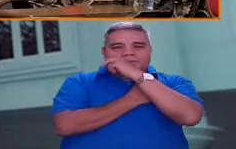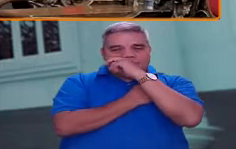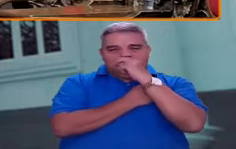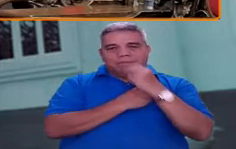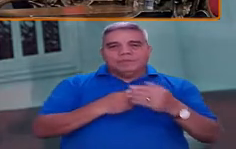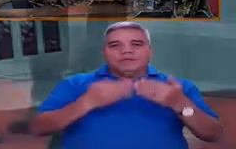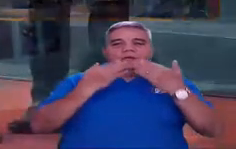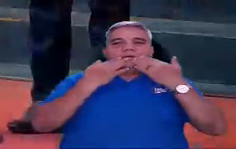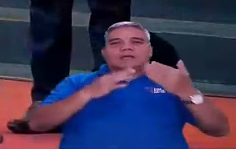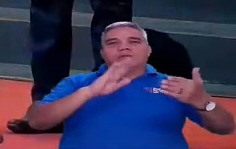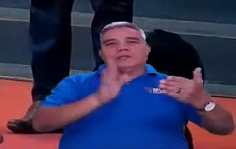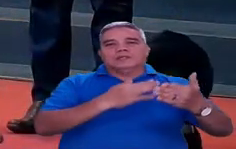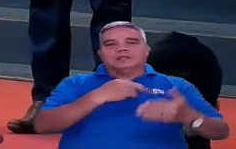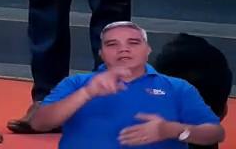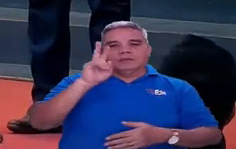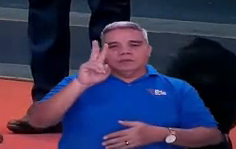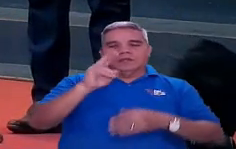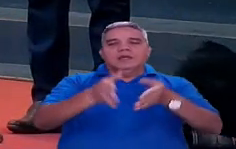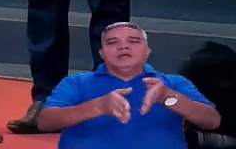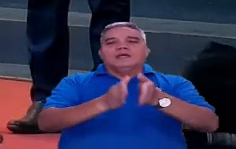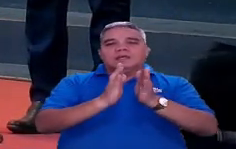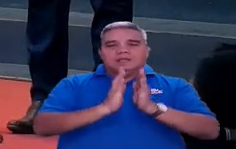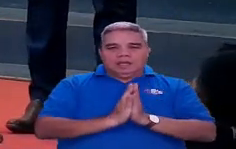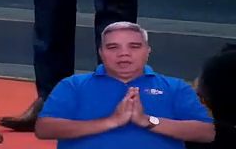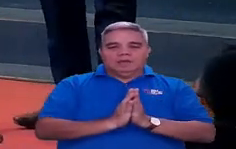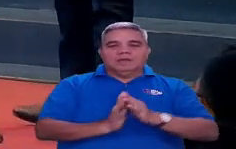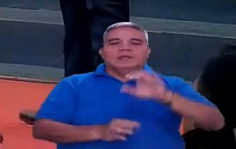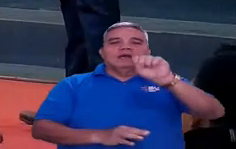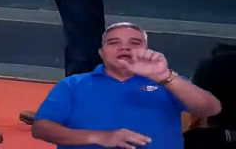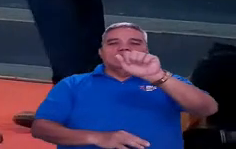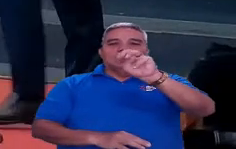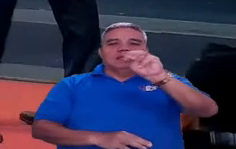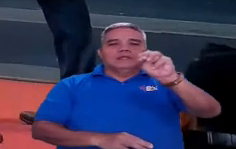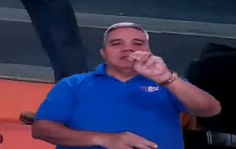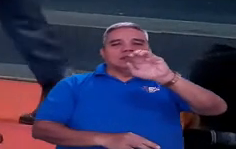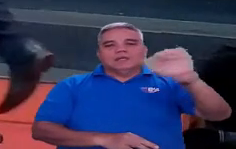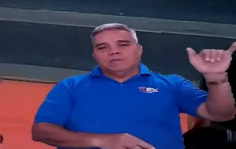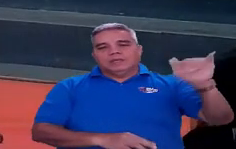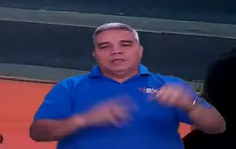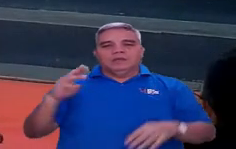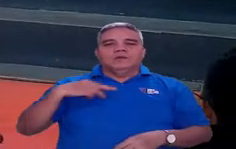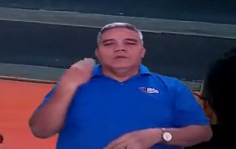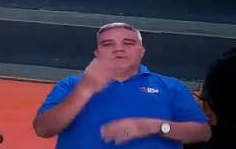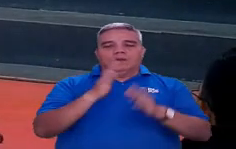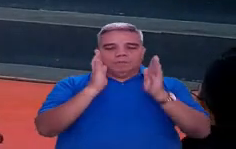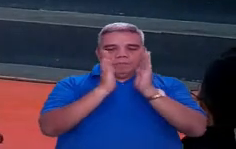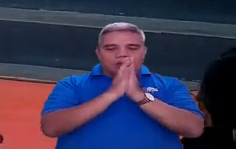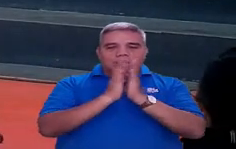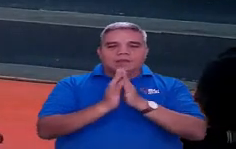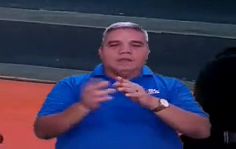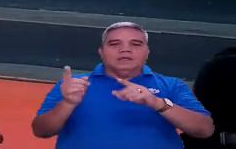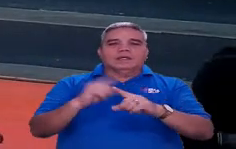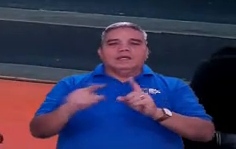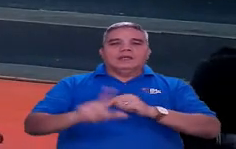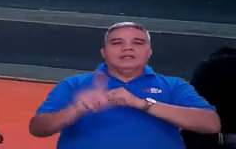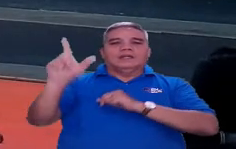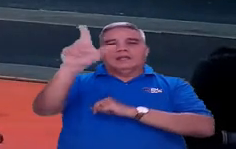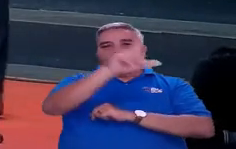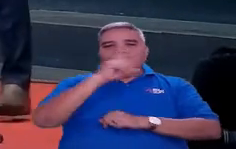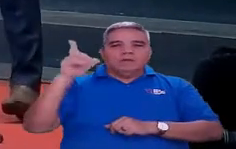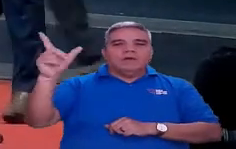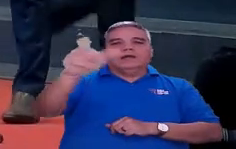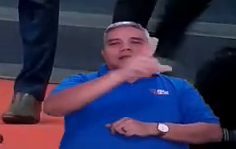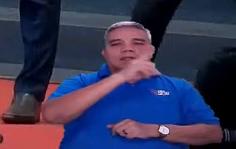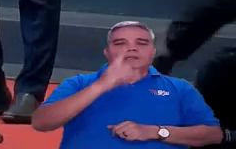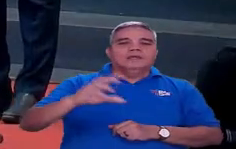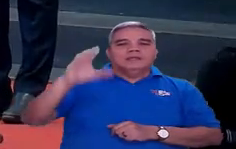Right before we sing the second song, I'd like to ask Pastor Sammy Fistine, the pastor of Faithway Bible Baptist Church in Liloan, Cebu in